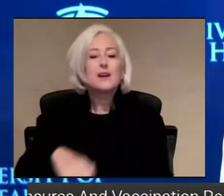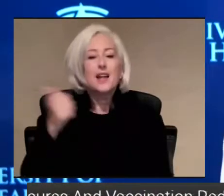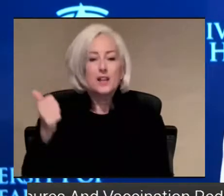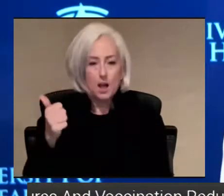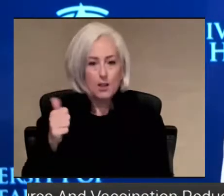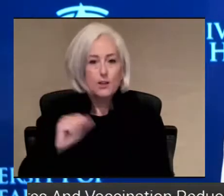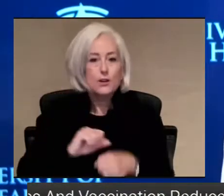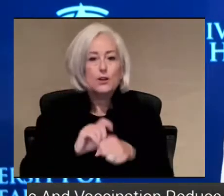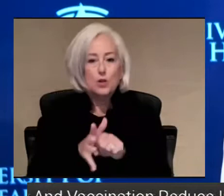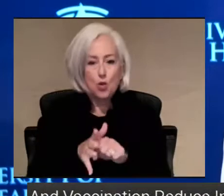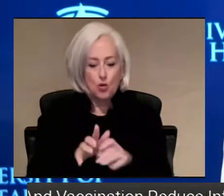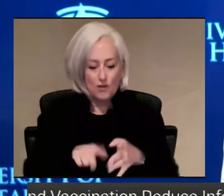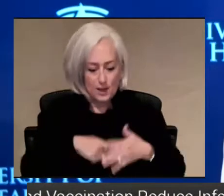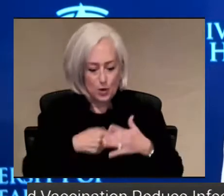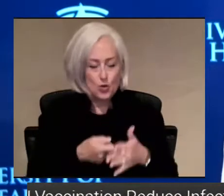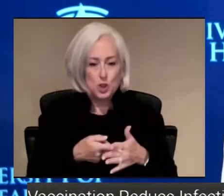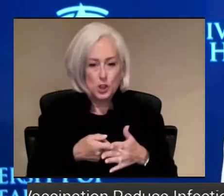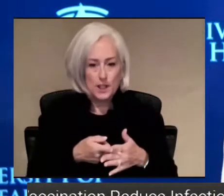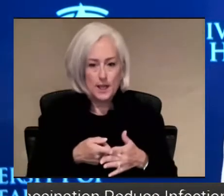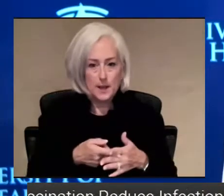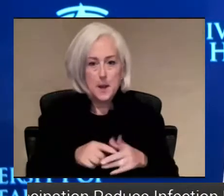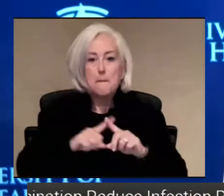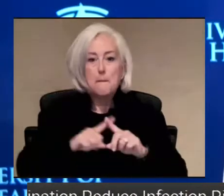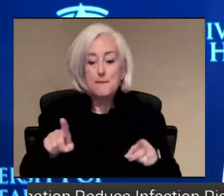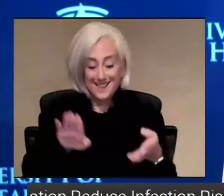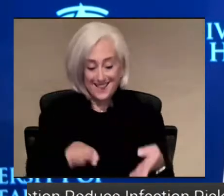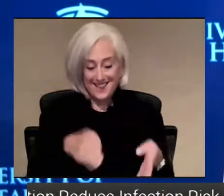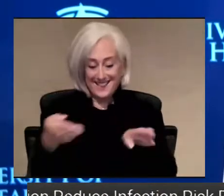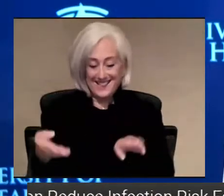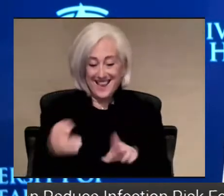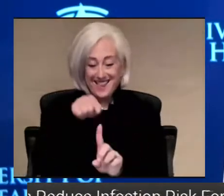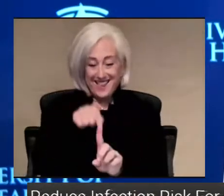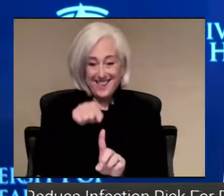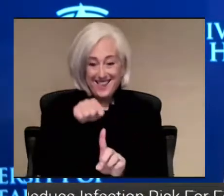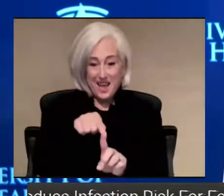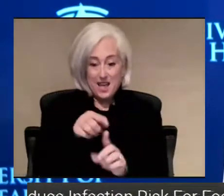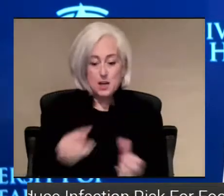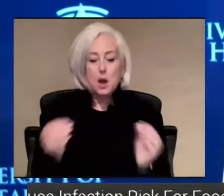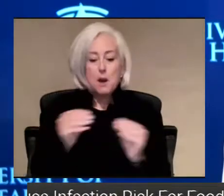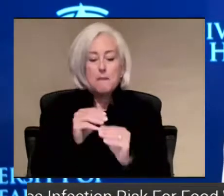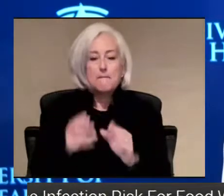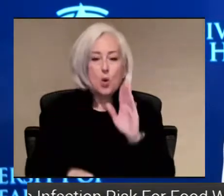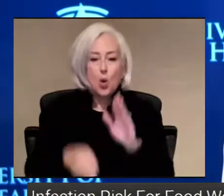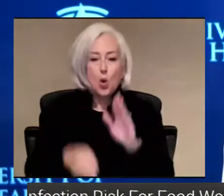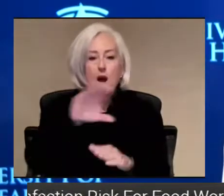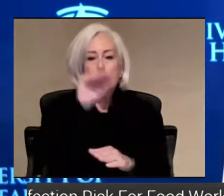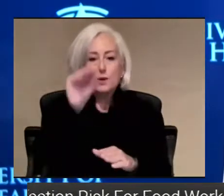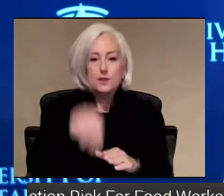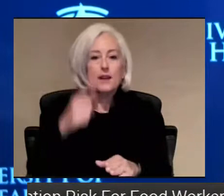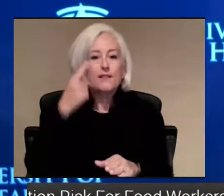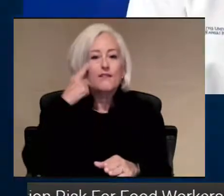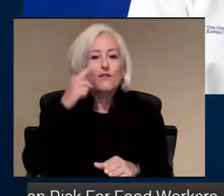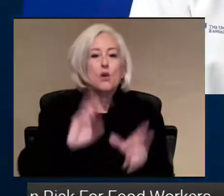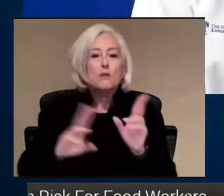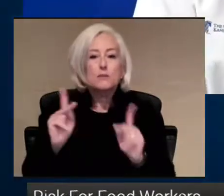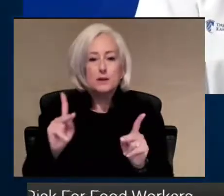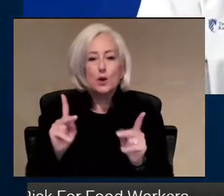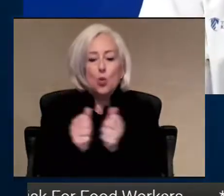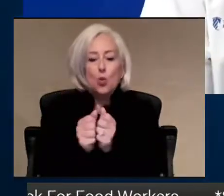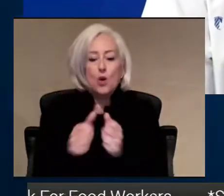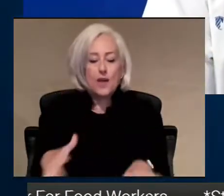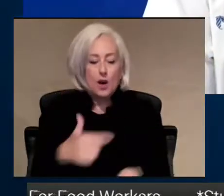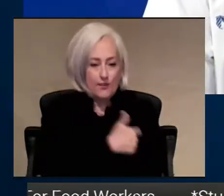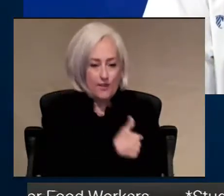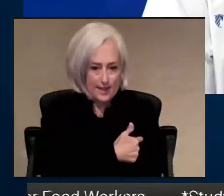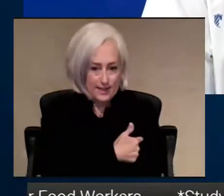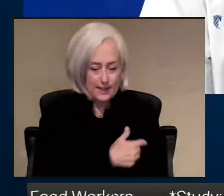is much higher if you have not been vaccinated. And that's with estimates of half the country having had COVID now, Hawk. Yeah, absolutely. And I